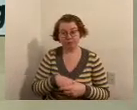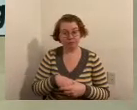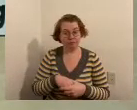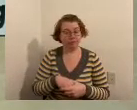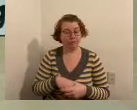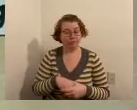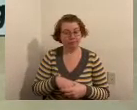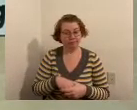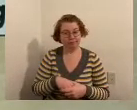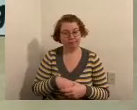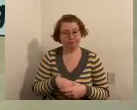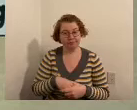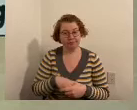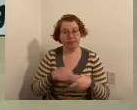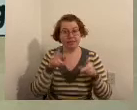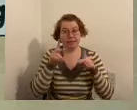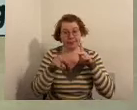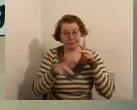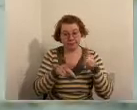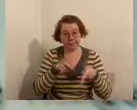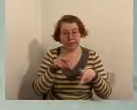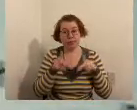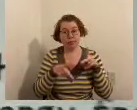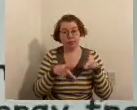Well, people,